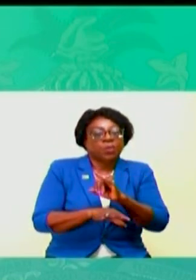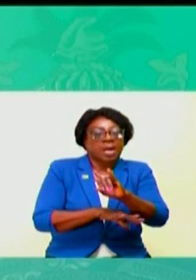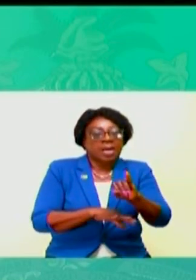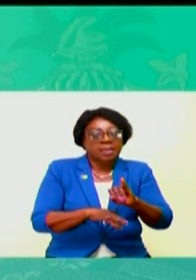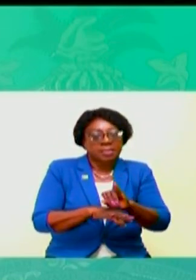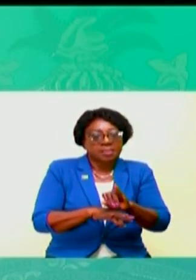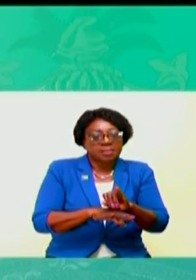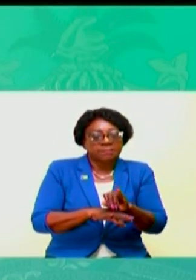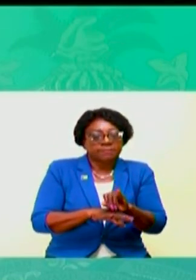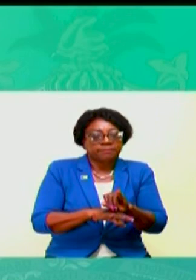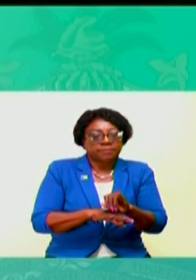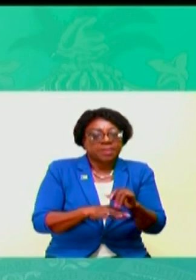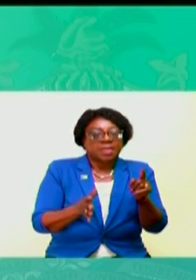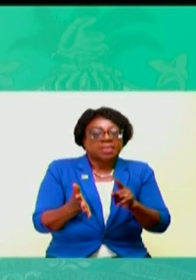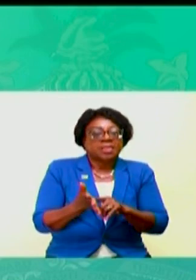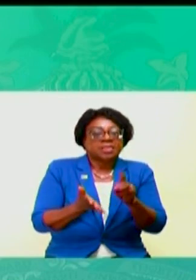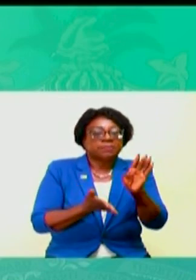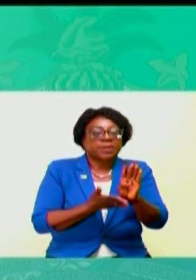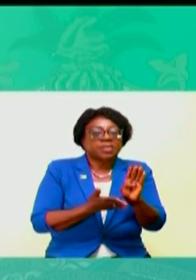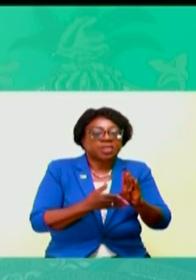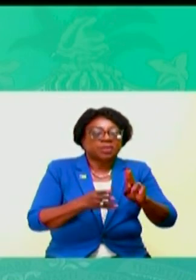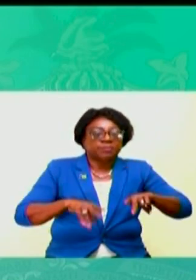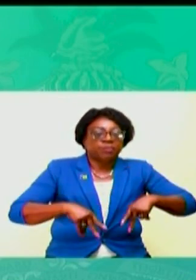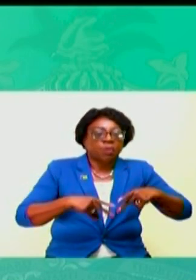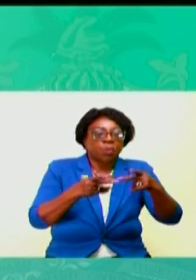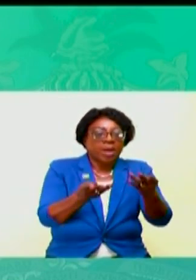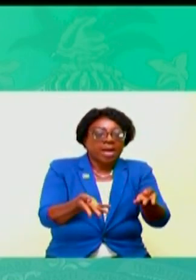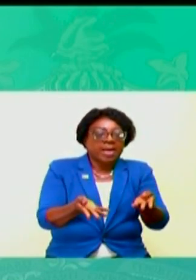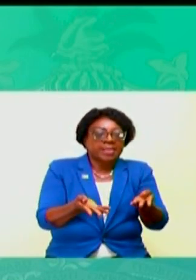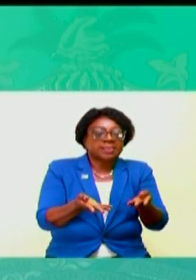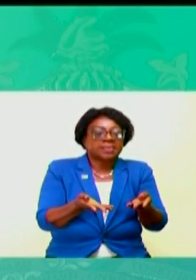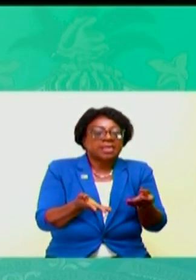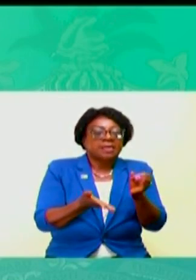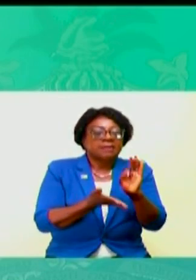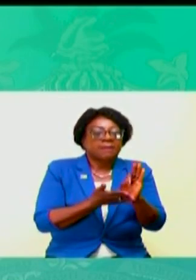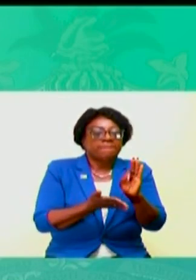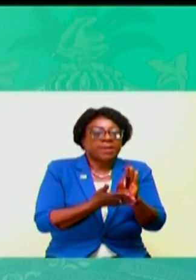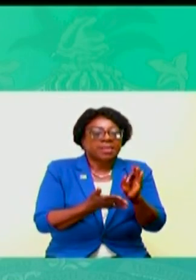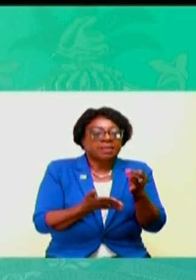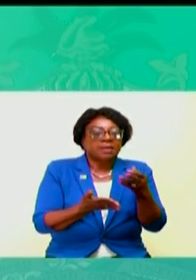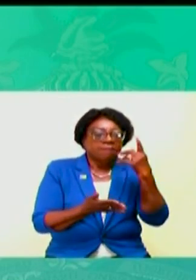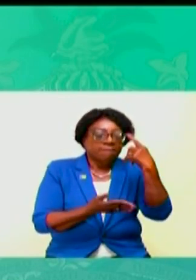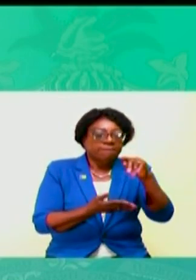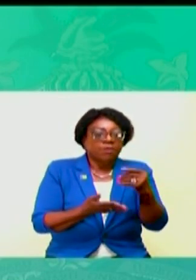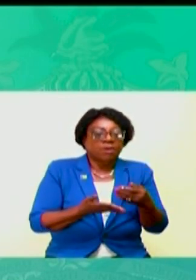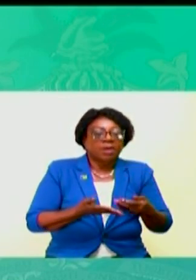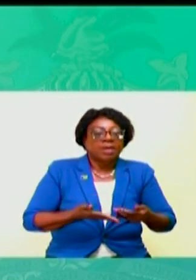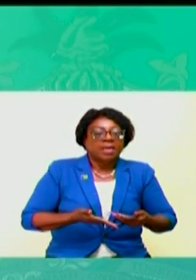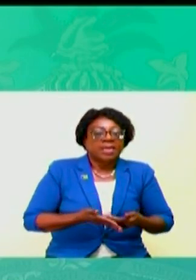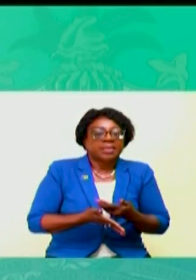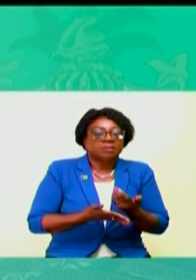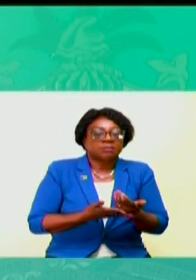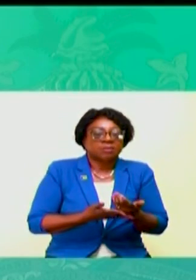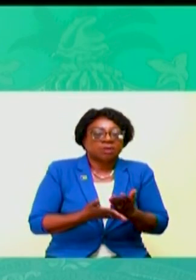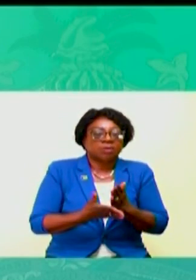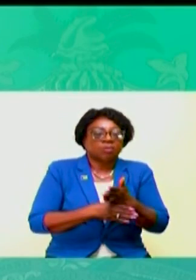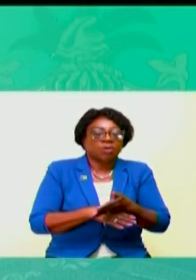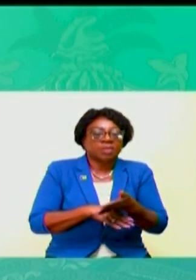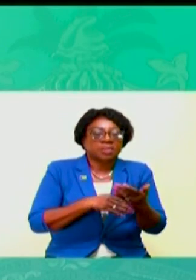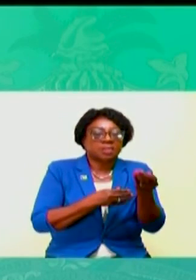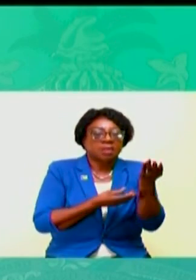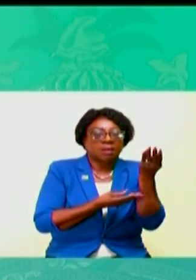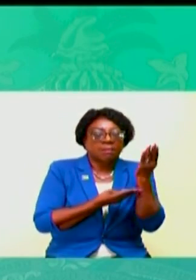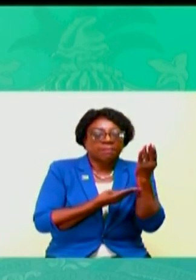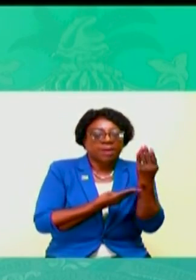infrastructure, this budget provides the funding for critical infrastructure across our archipelago. Most